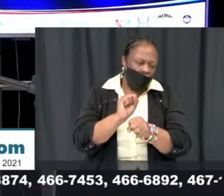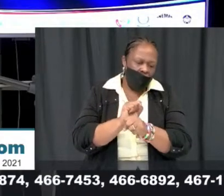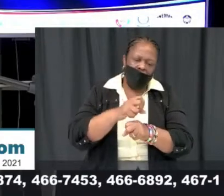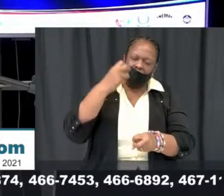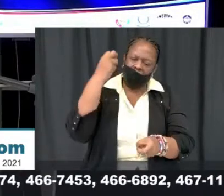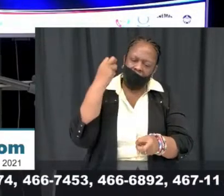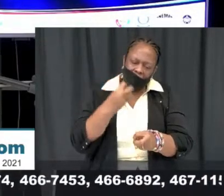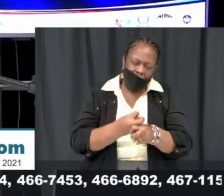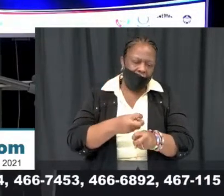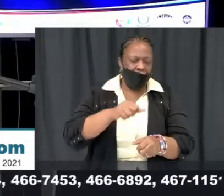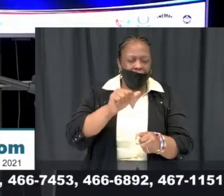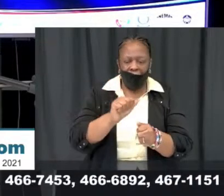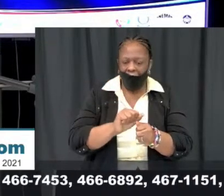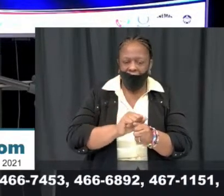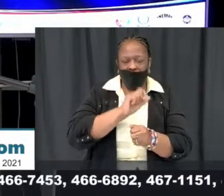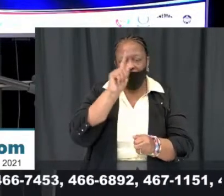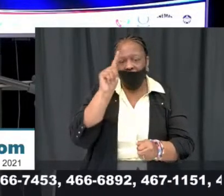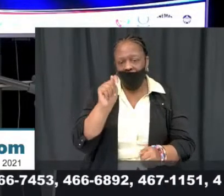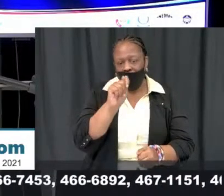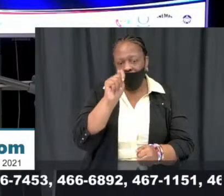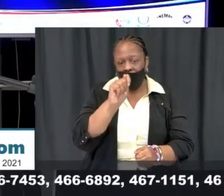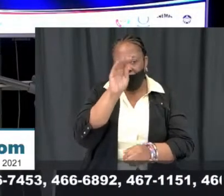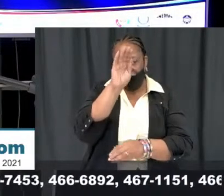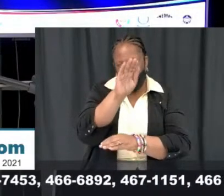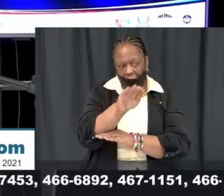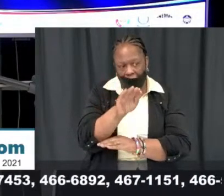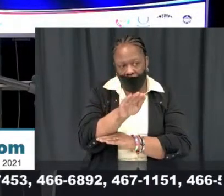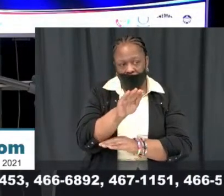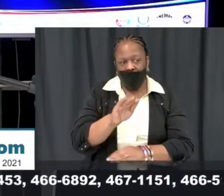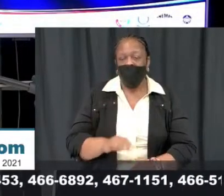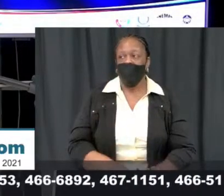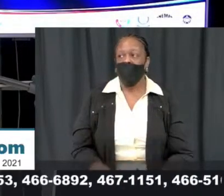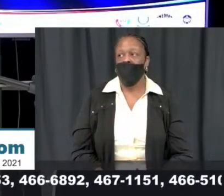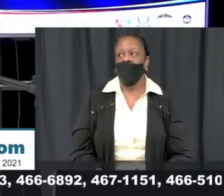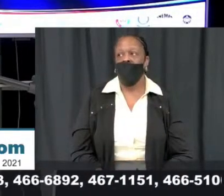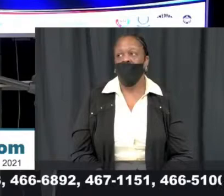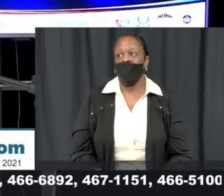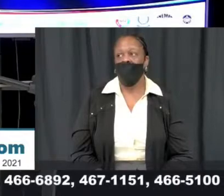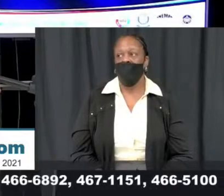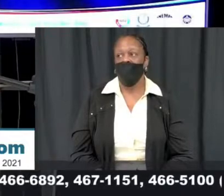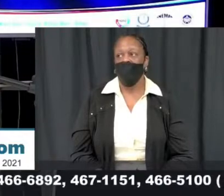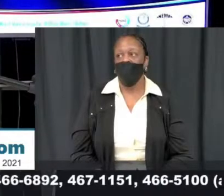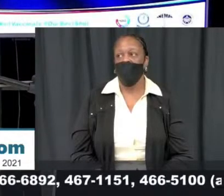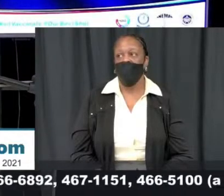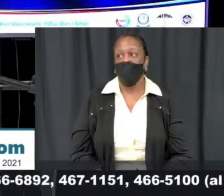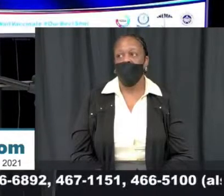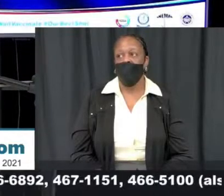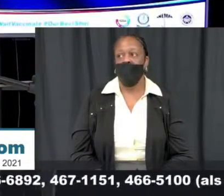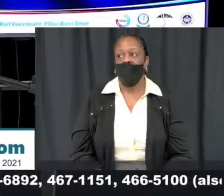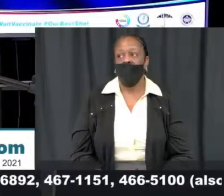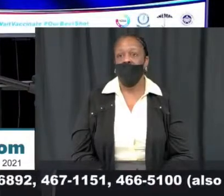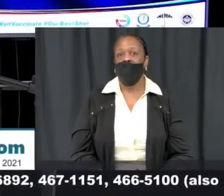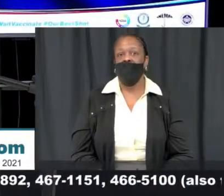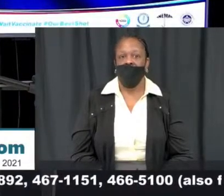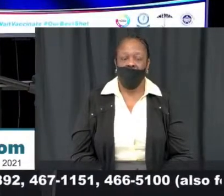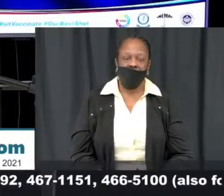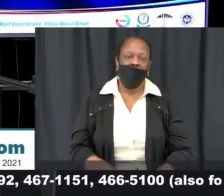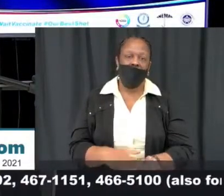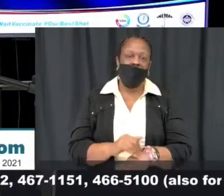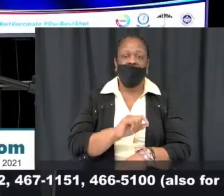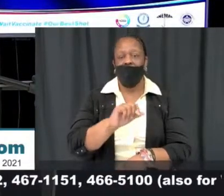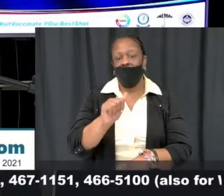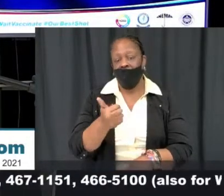They come together every Tuesday afternoon and when necessary to ensure. We have Mr. Denzel James, who provides